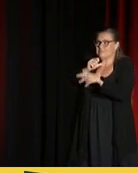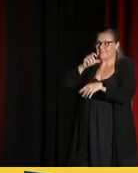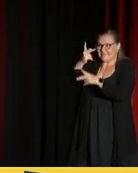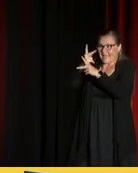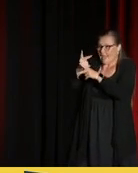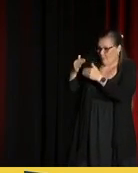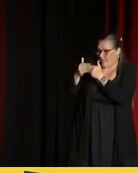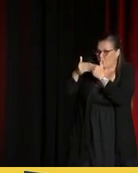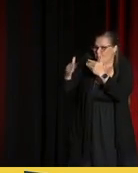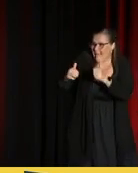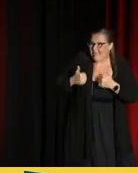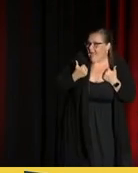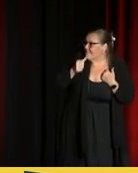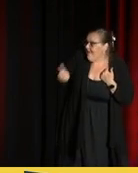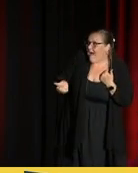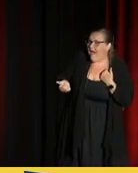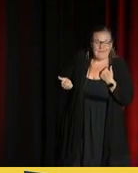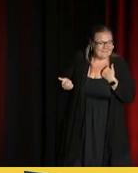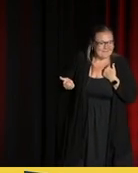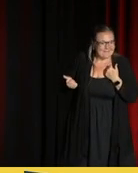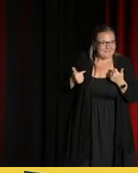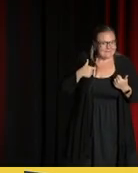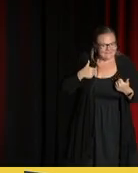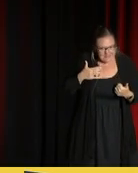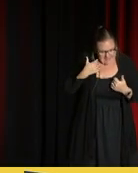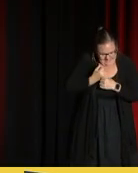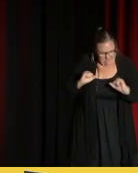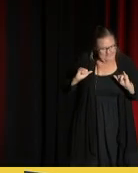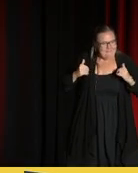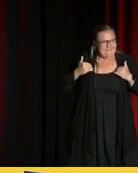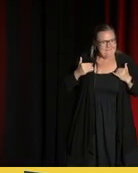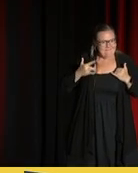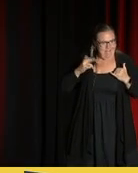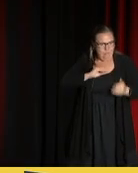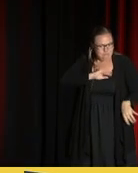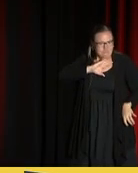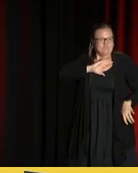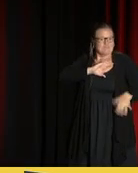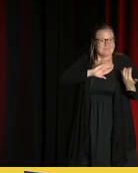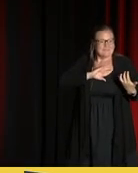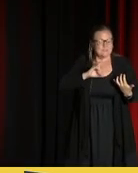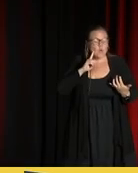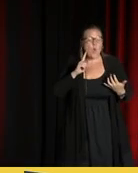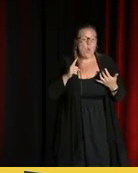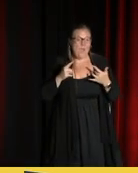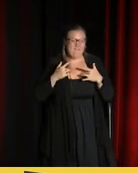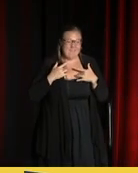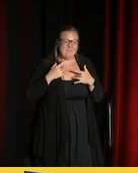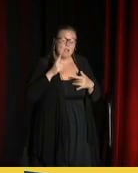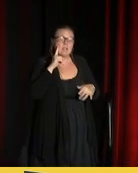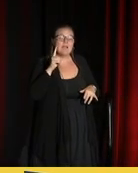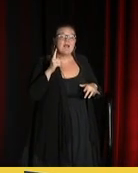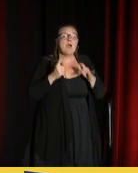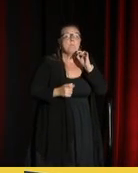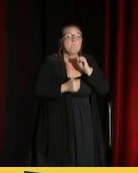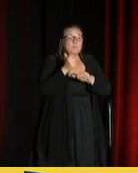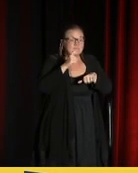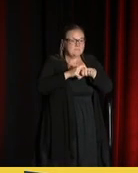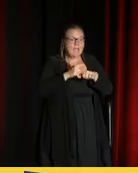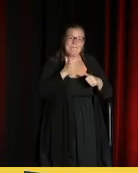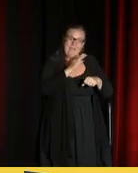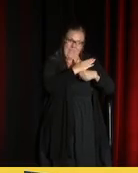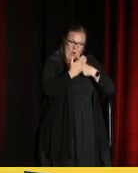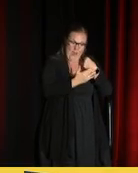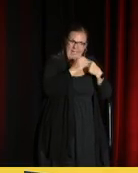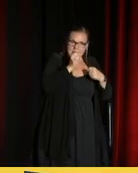life." So in this particular study, kids came in, they were using their affected hand 25% of the time in